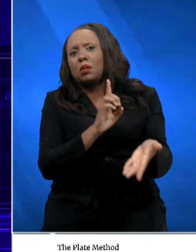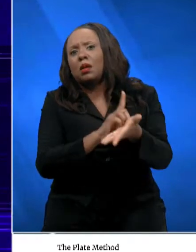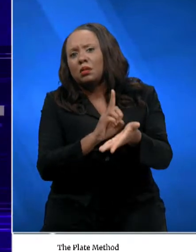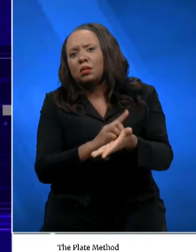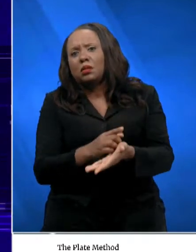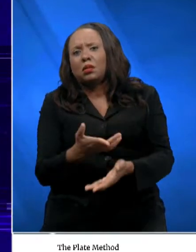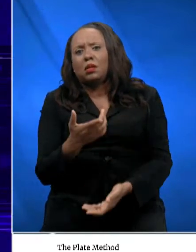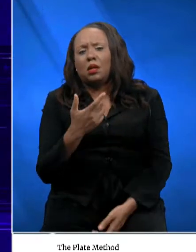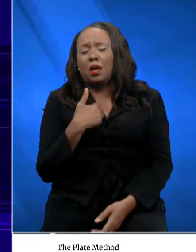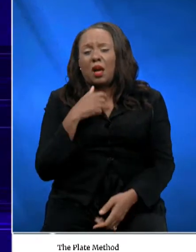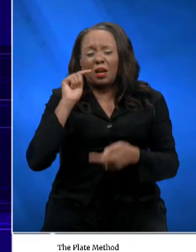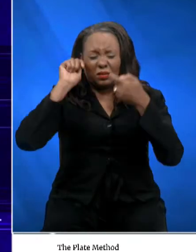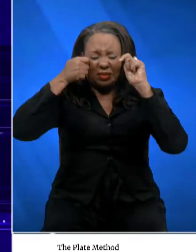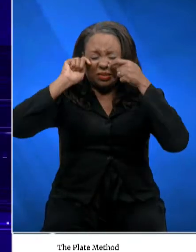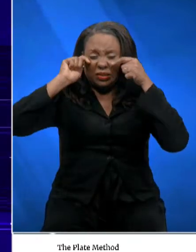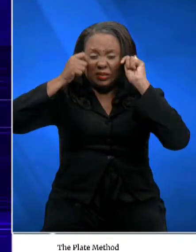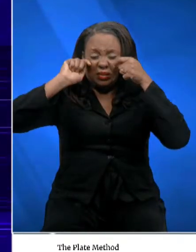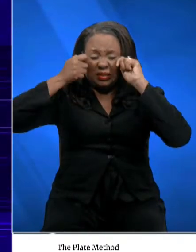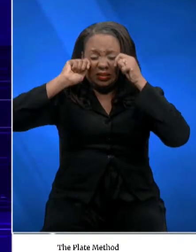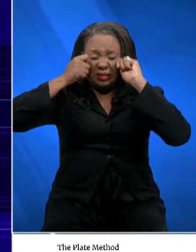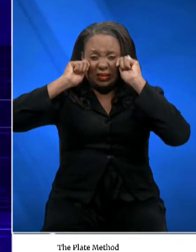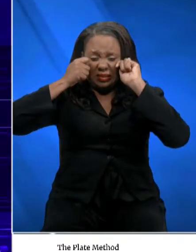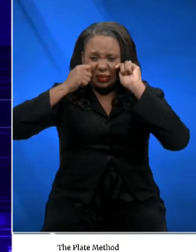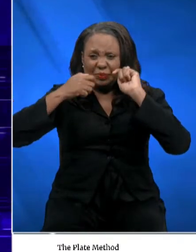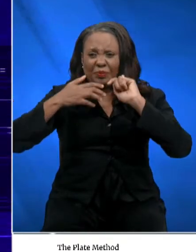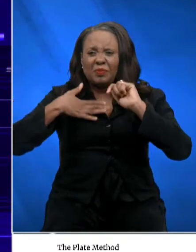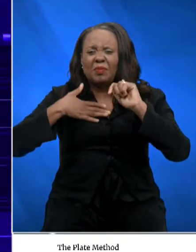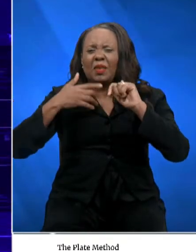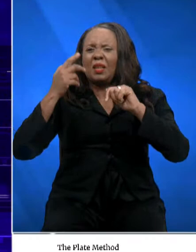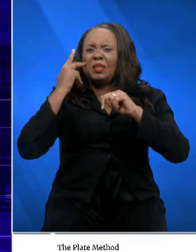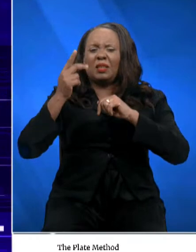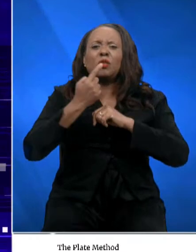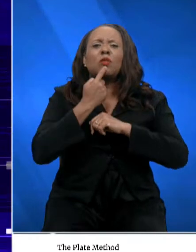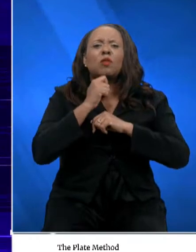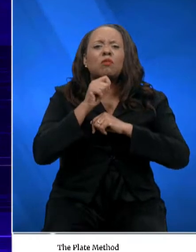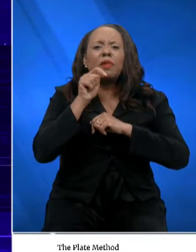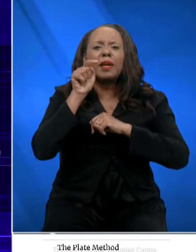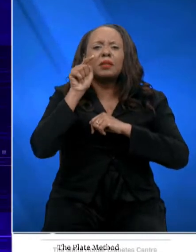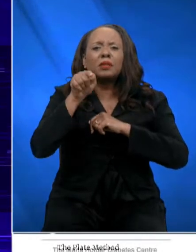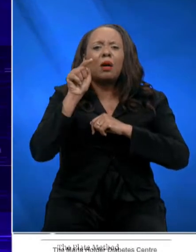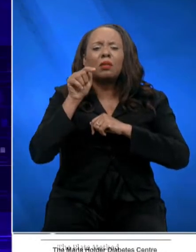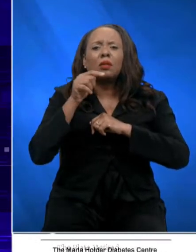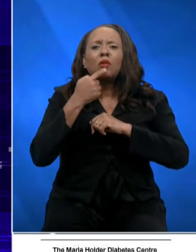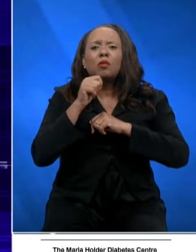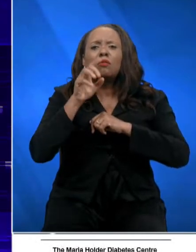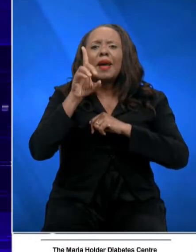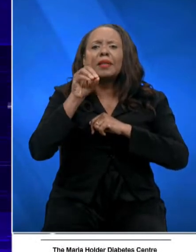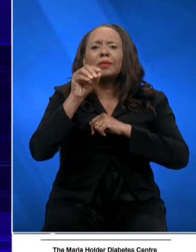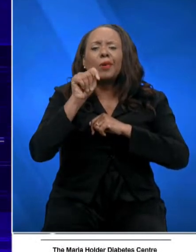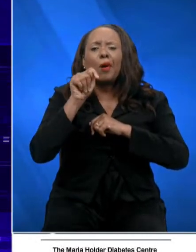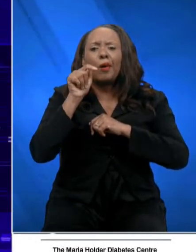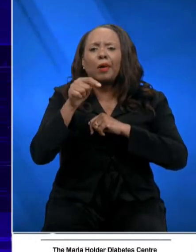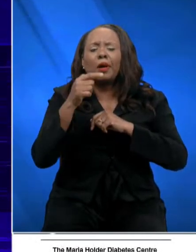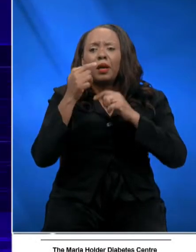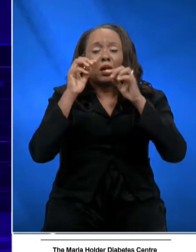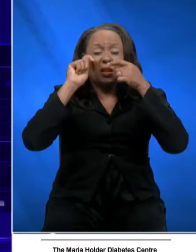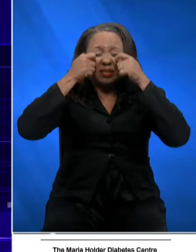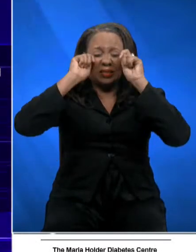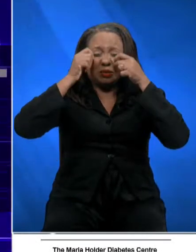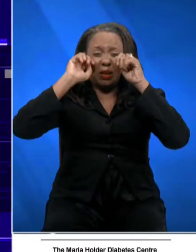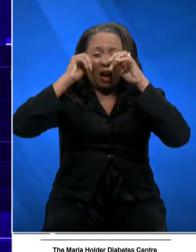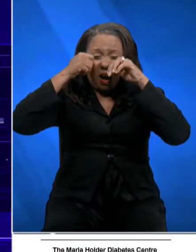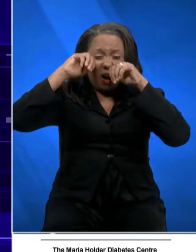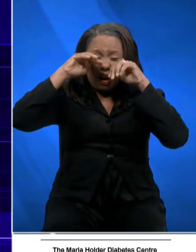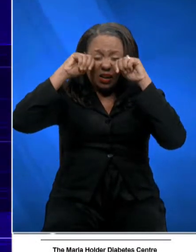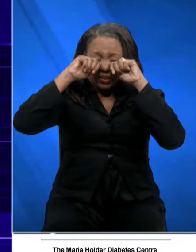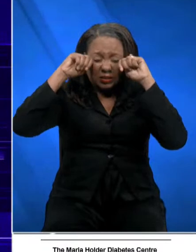You rub me eye, then another thing, like I was saying this right, dot in my eye. And you're rubbing finger as eyelid that gone into your eye, and you're rubbing, but it's